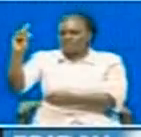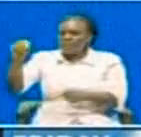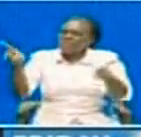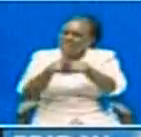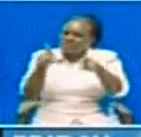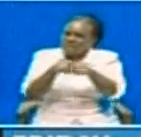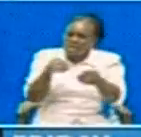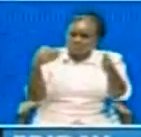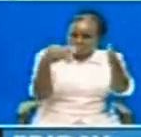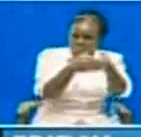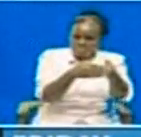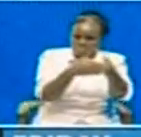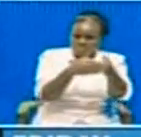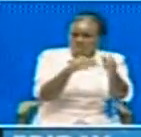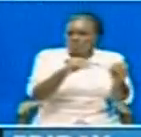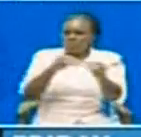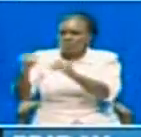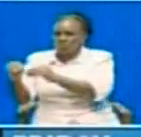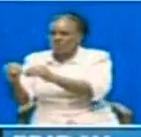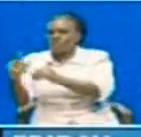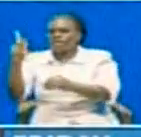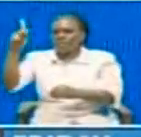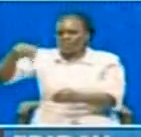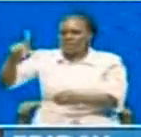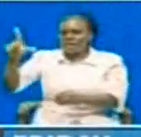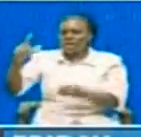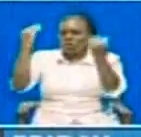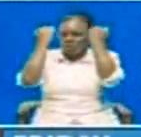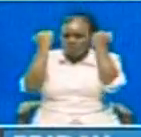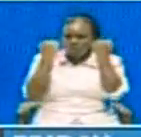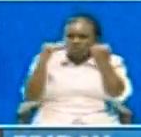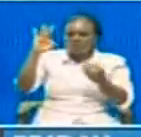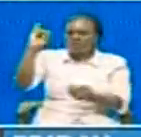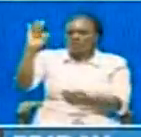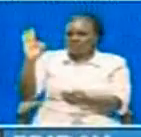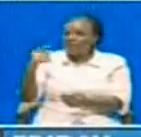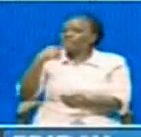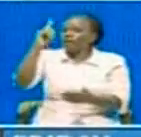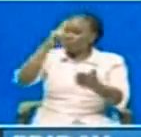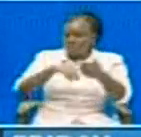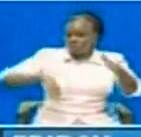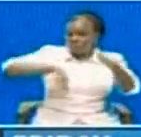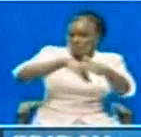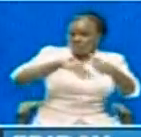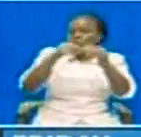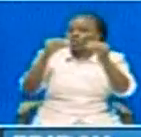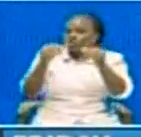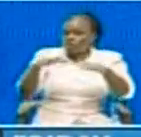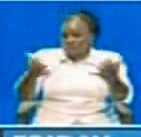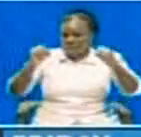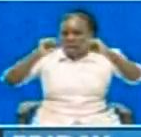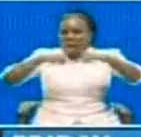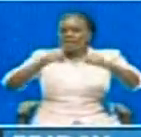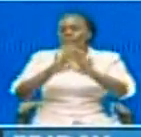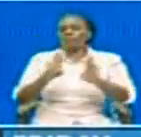should also be sanctioned for taking the fight with KPL to the courts. FIFA statutes demand that football matters be sorted through an